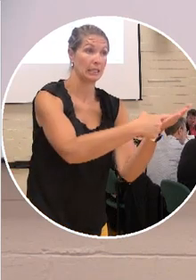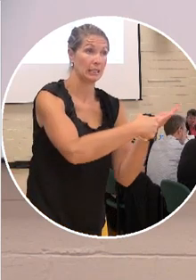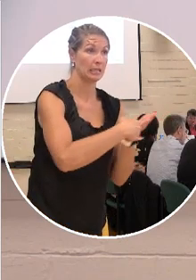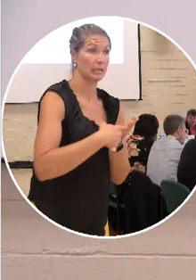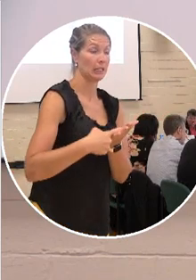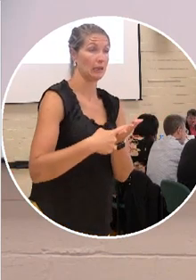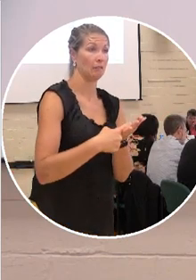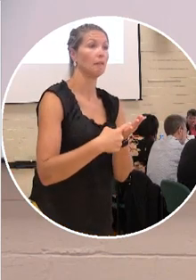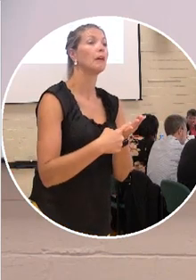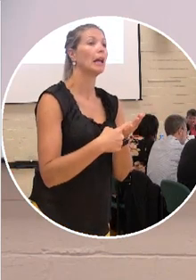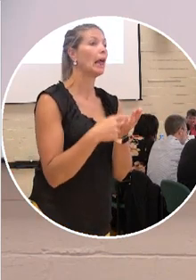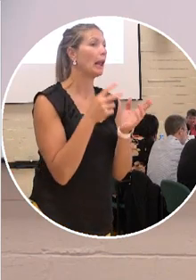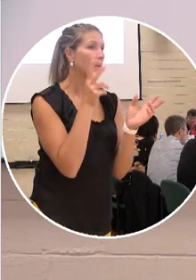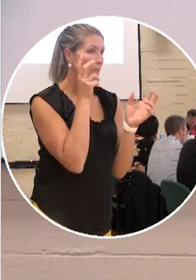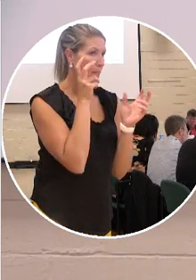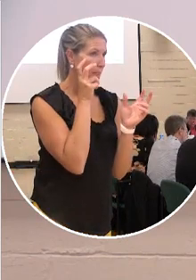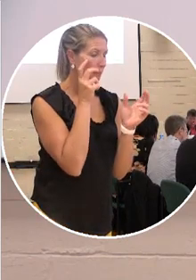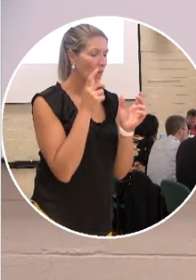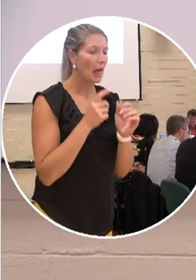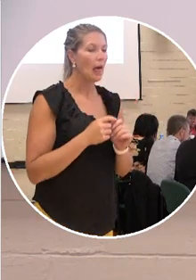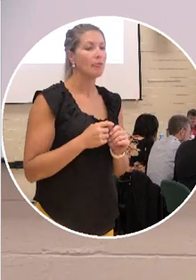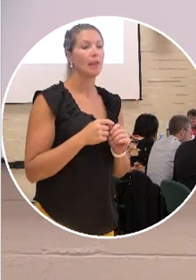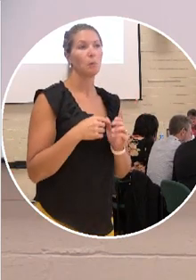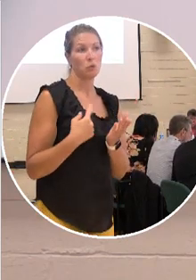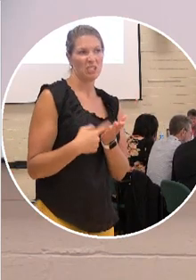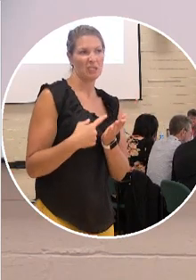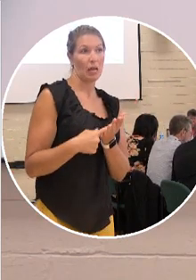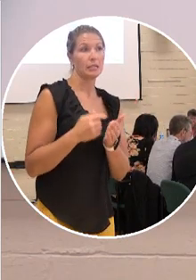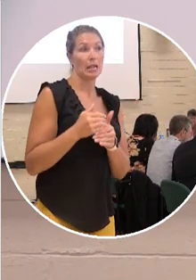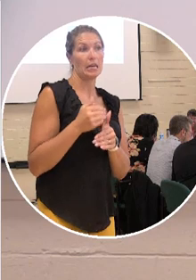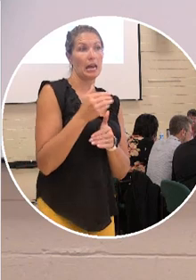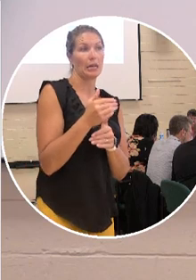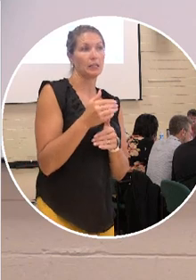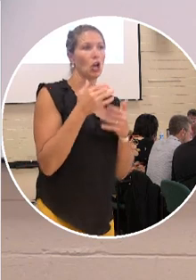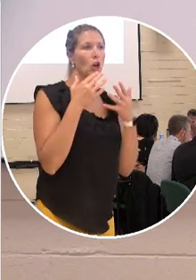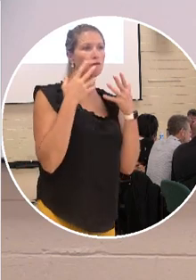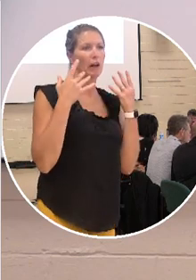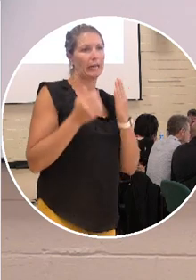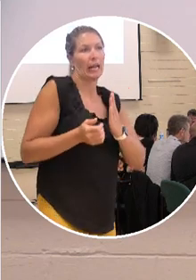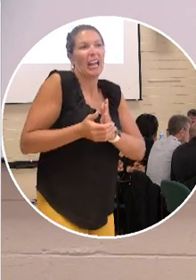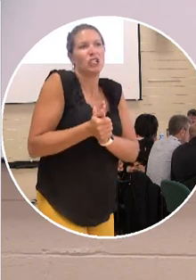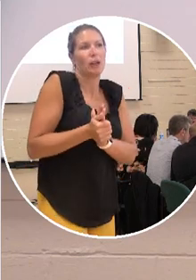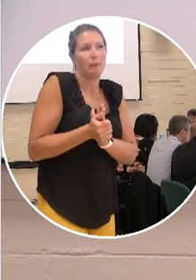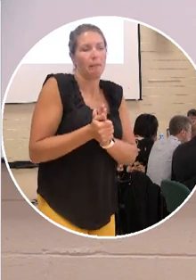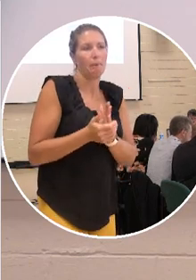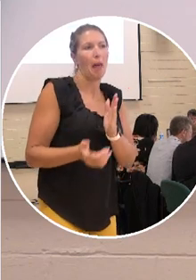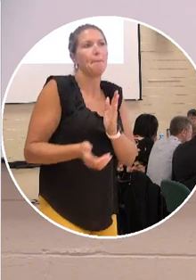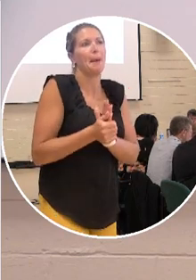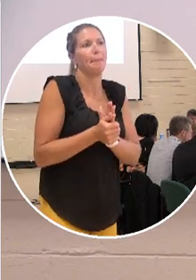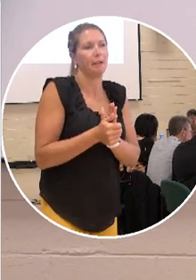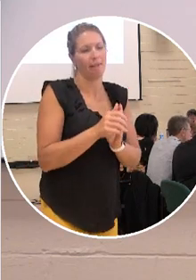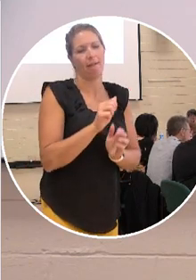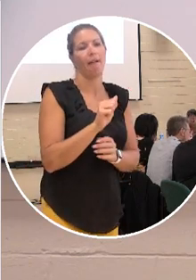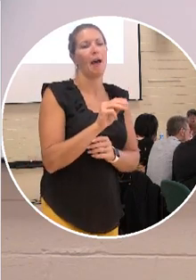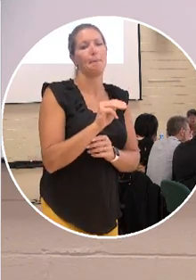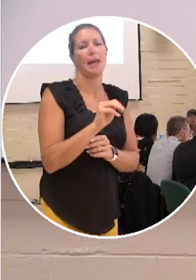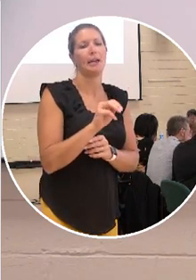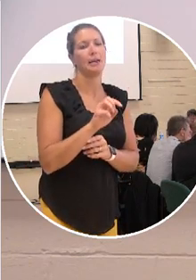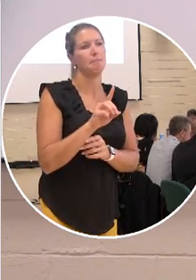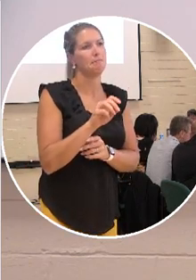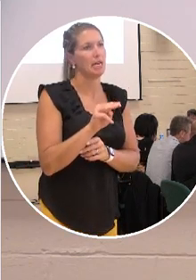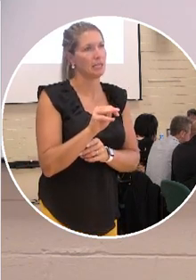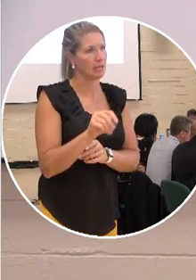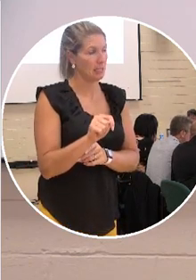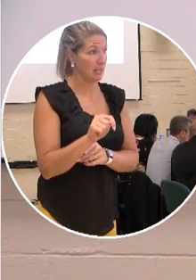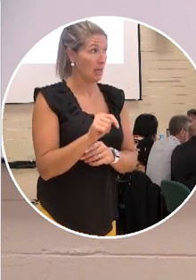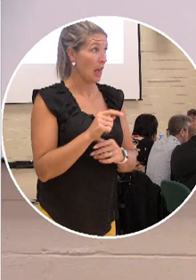will address the potential of the friendly amendment and get that done, and then we'll take the vote at the end. Okay? Everyone